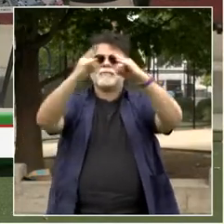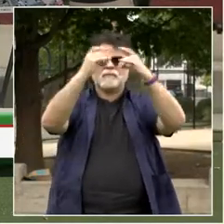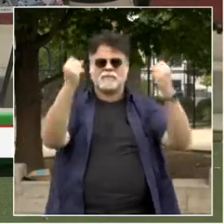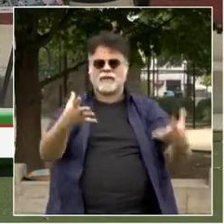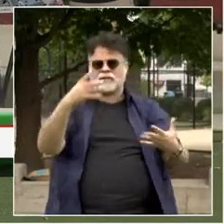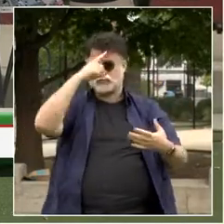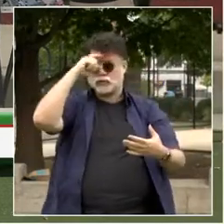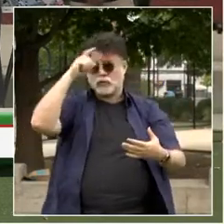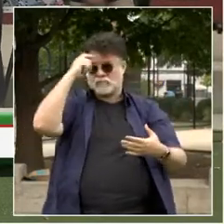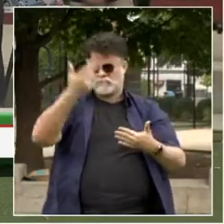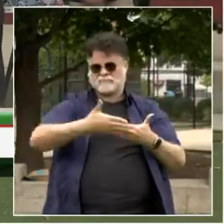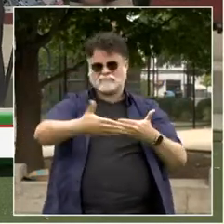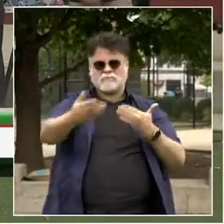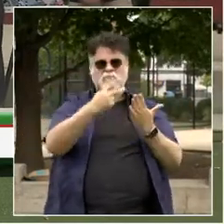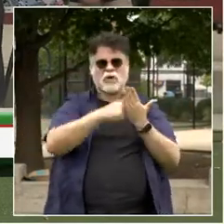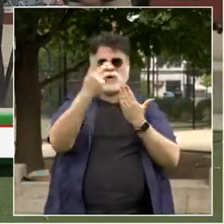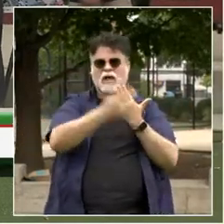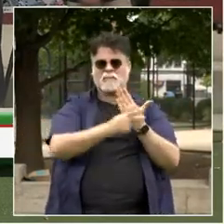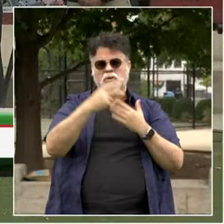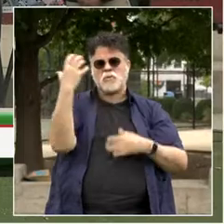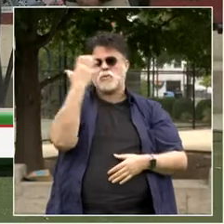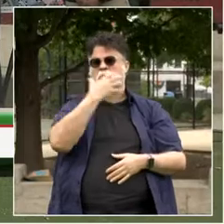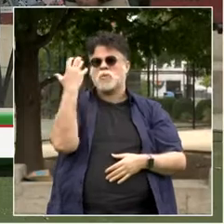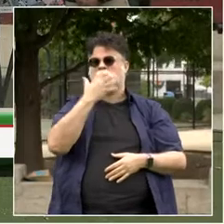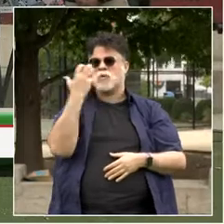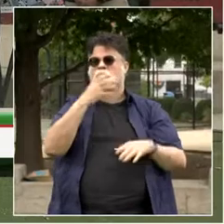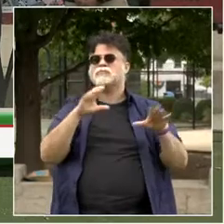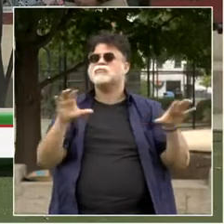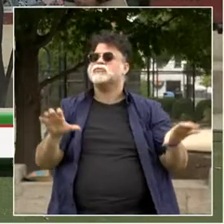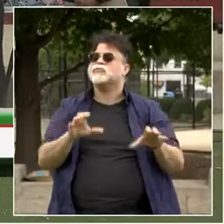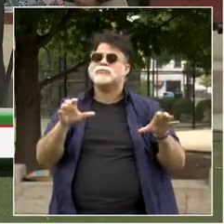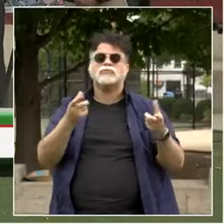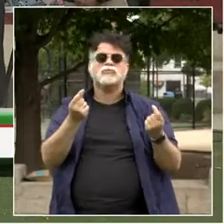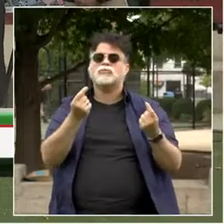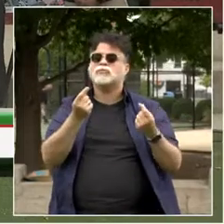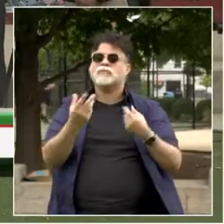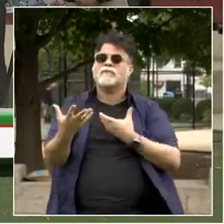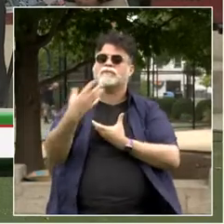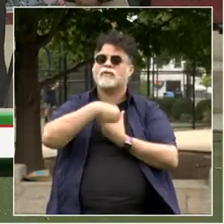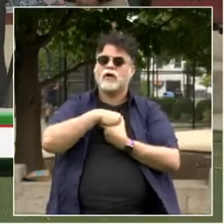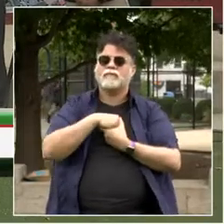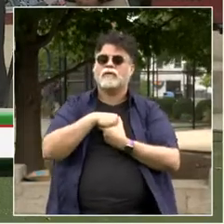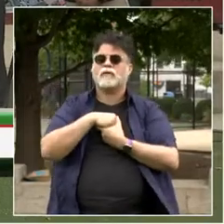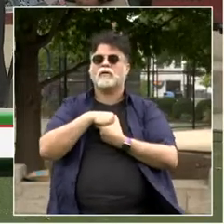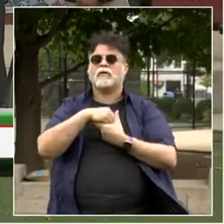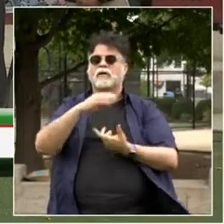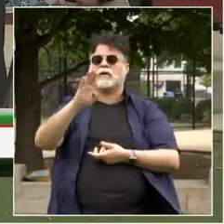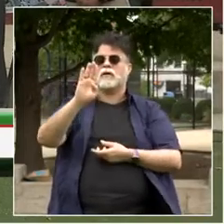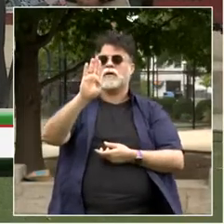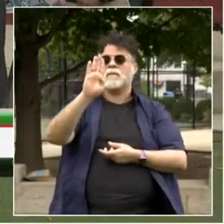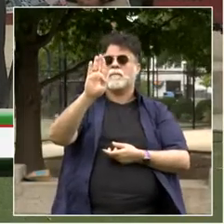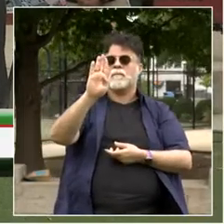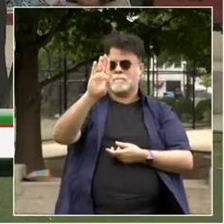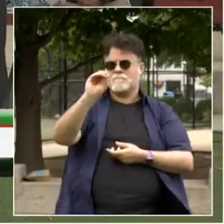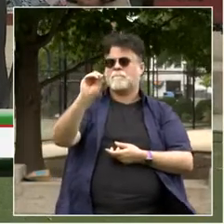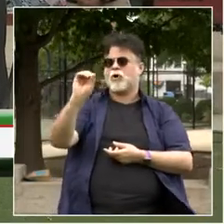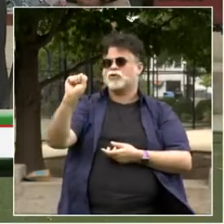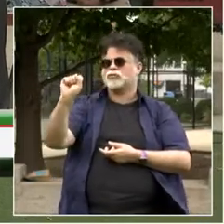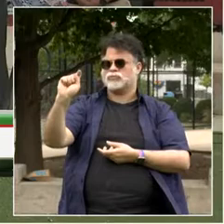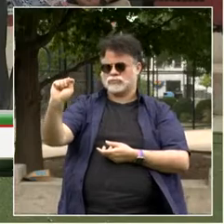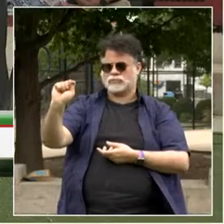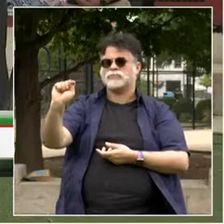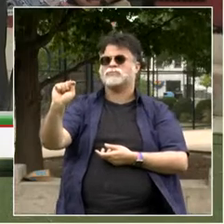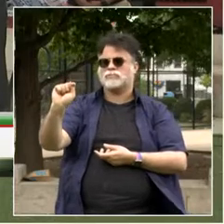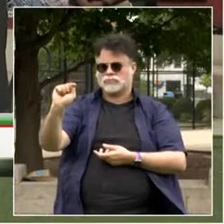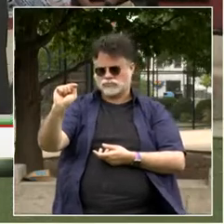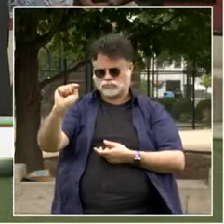do, including Boost Camp. And Boost Camp is meant to be fun, outdoor activities, but also